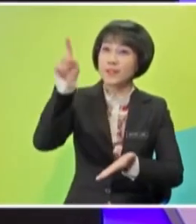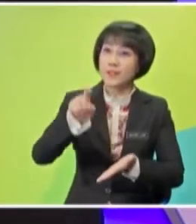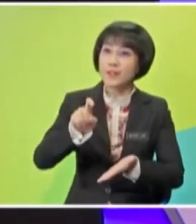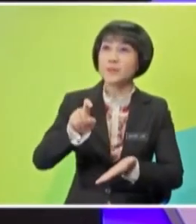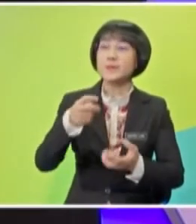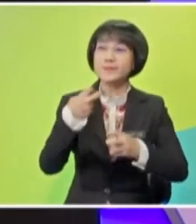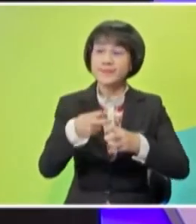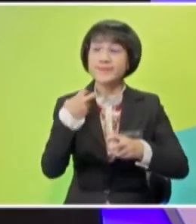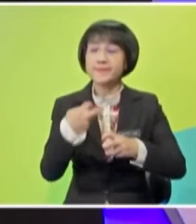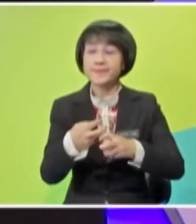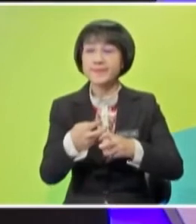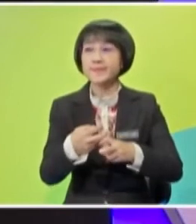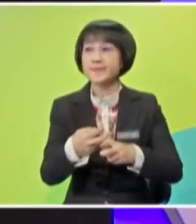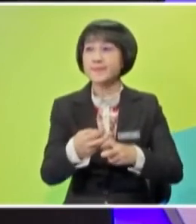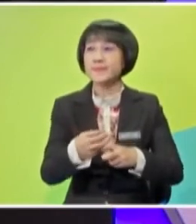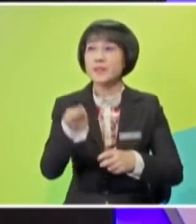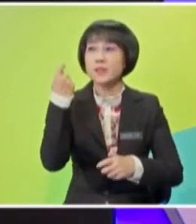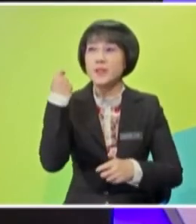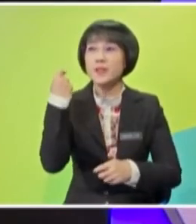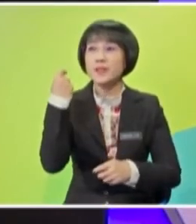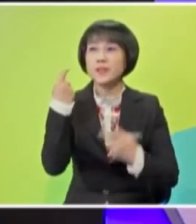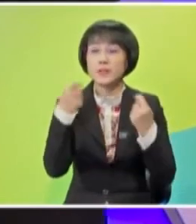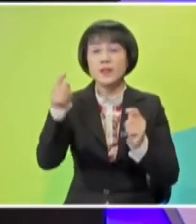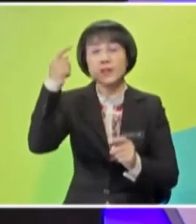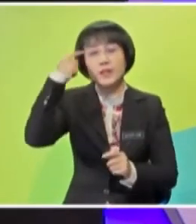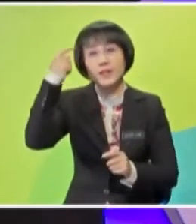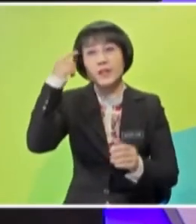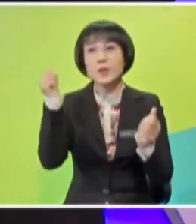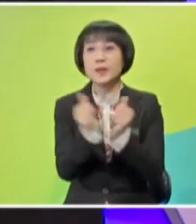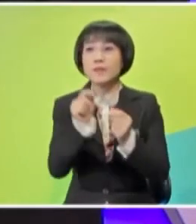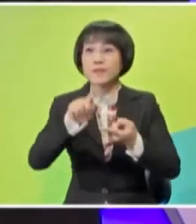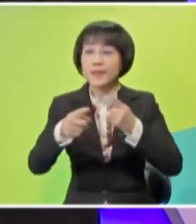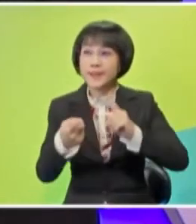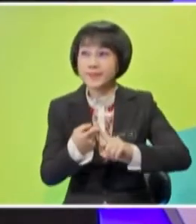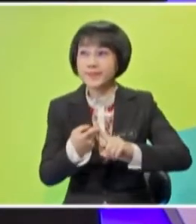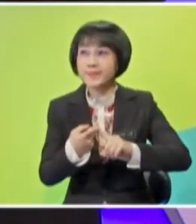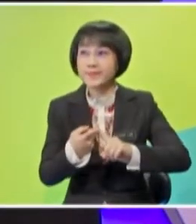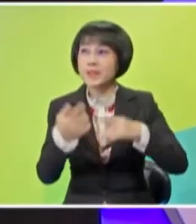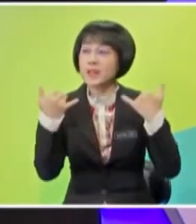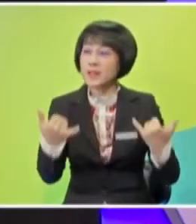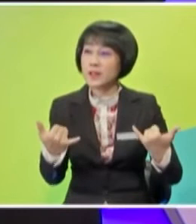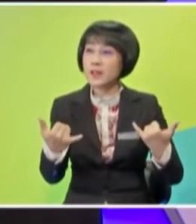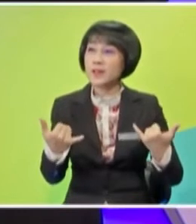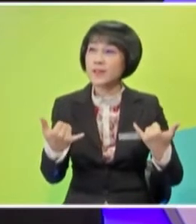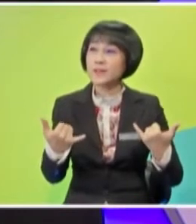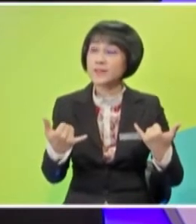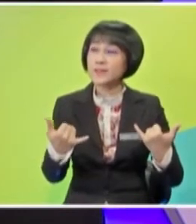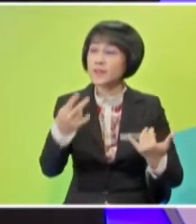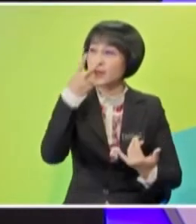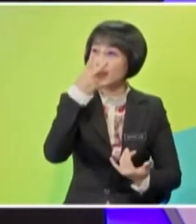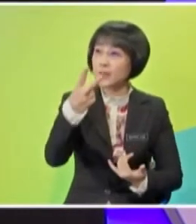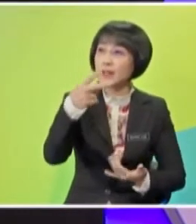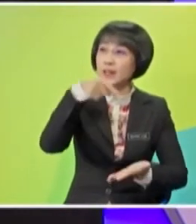complex because just now they try to figure out with their friends. Yep. Okay. Now we are going to look at